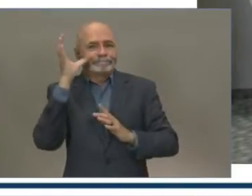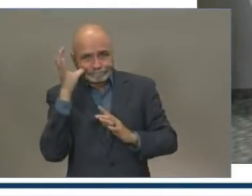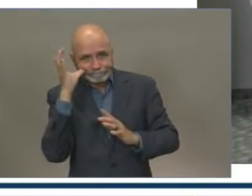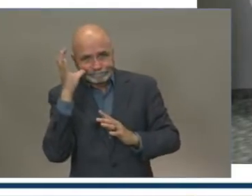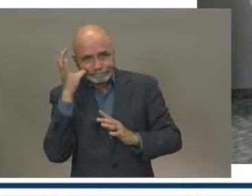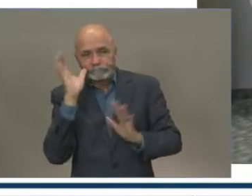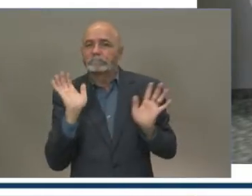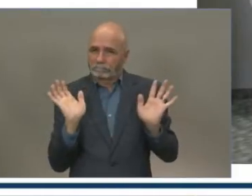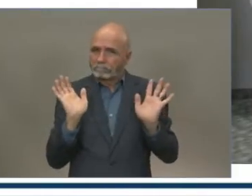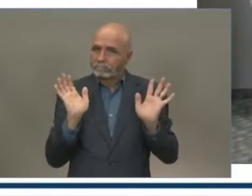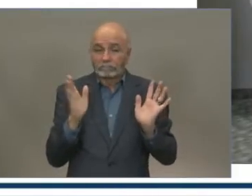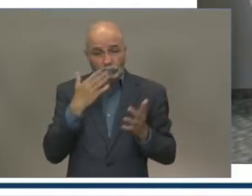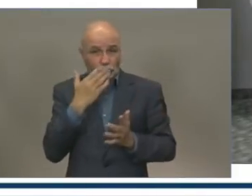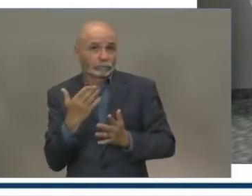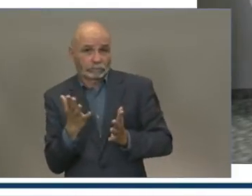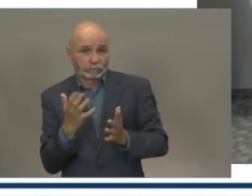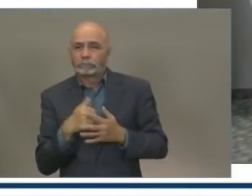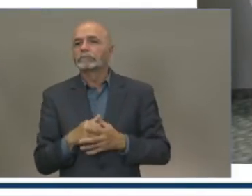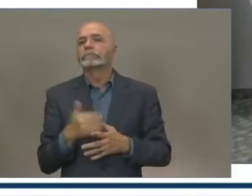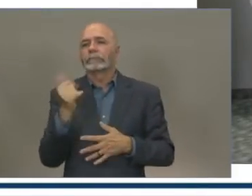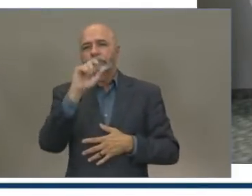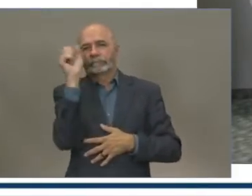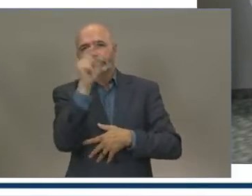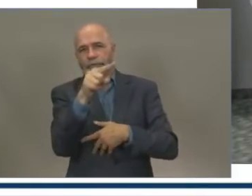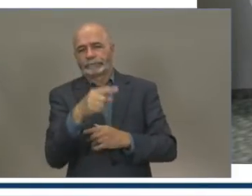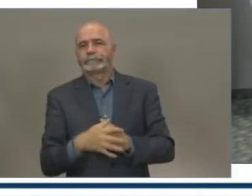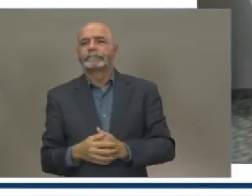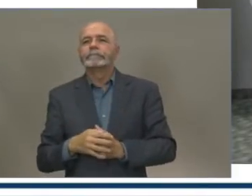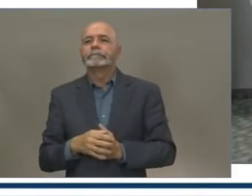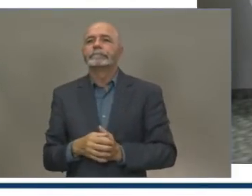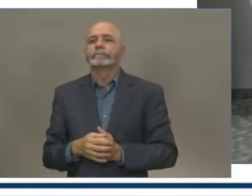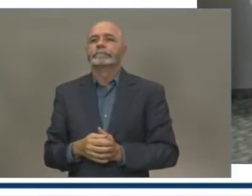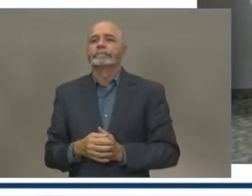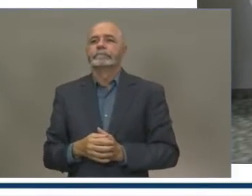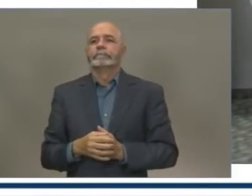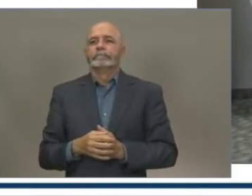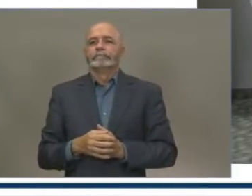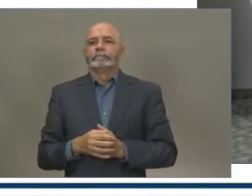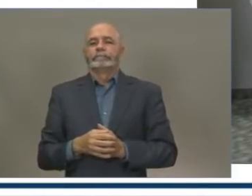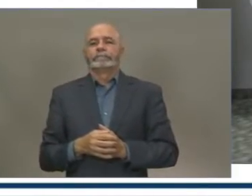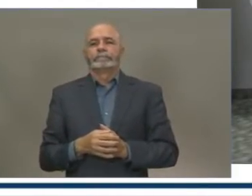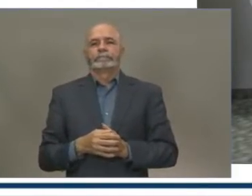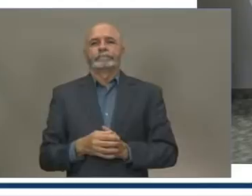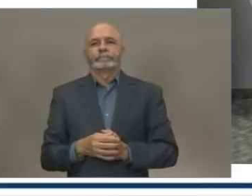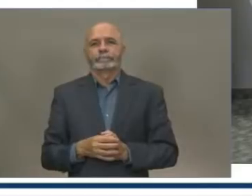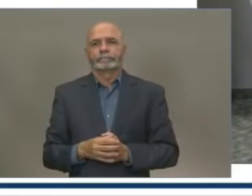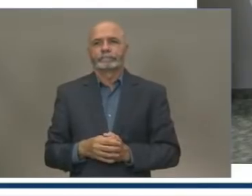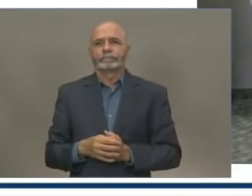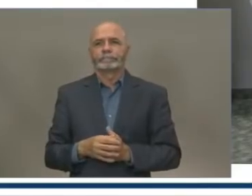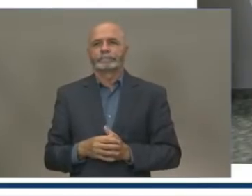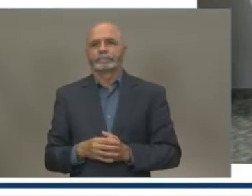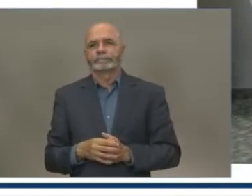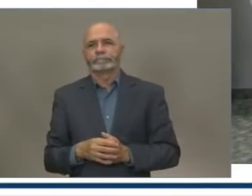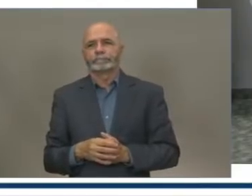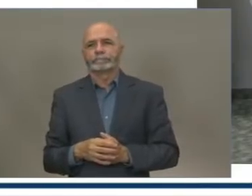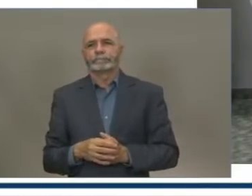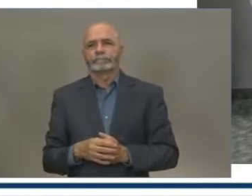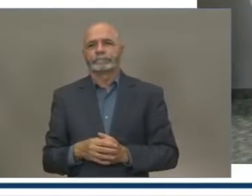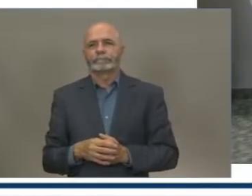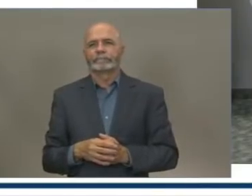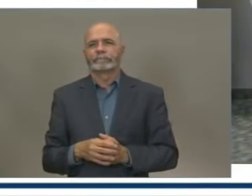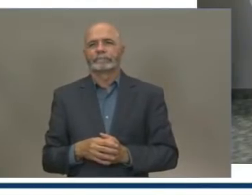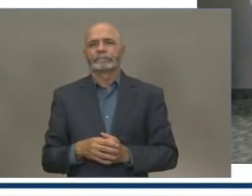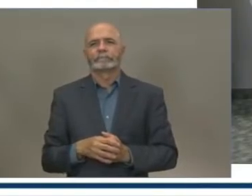follow-up. Okay, and could you maybe describe the frequency of the compliance checks from the